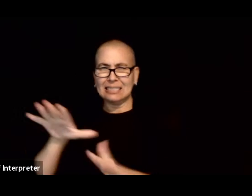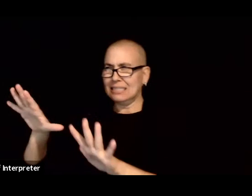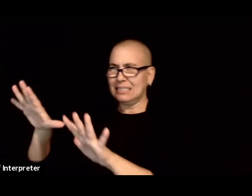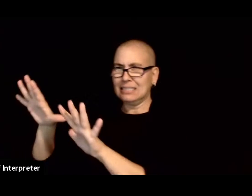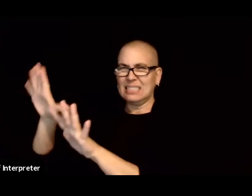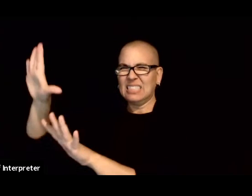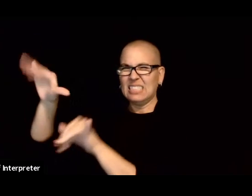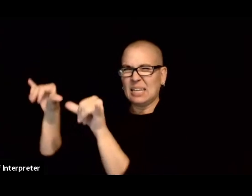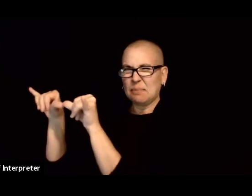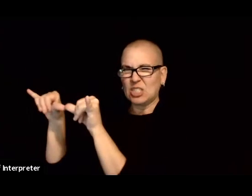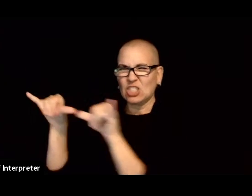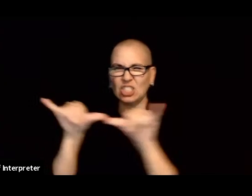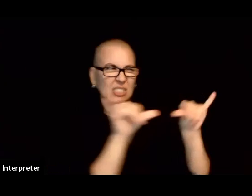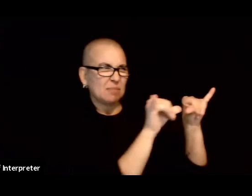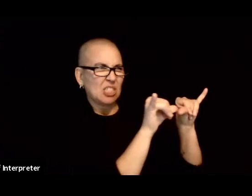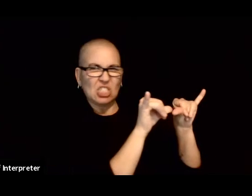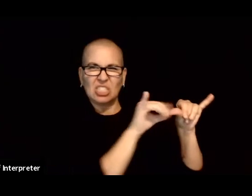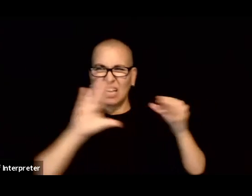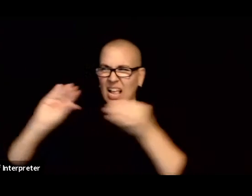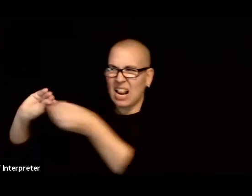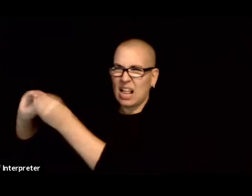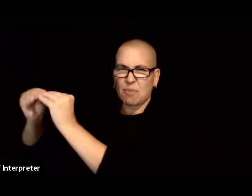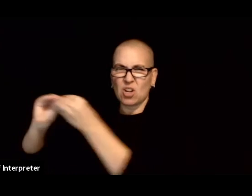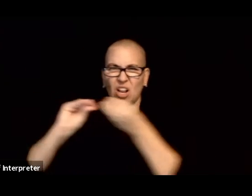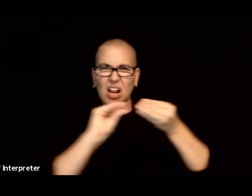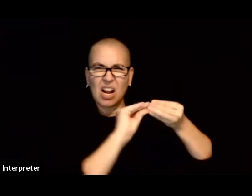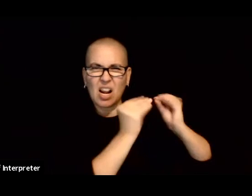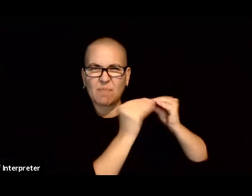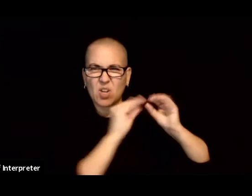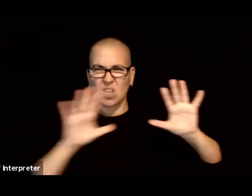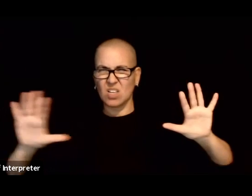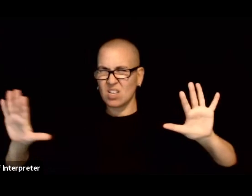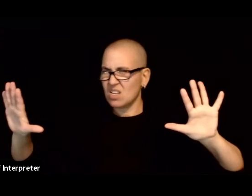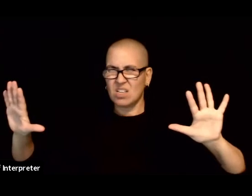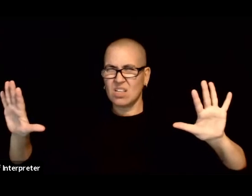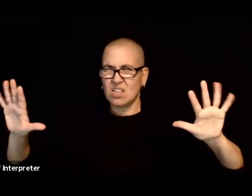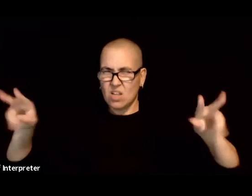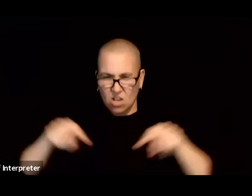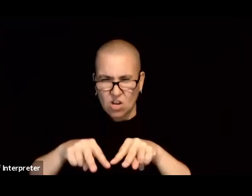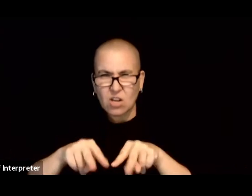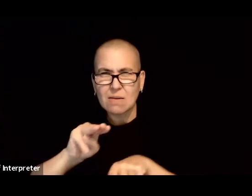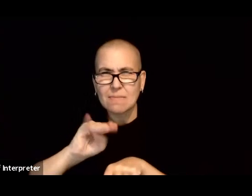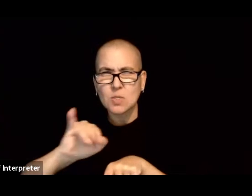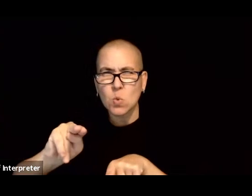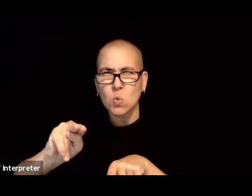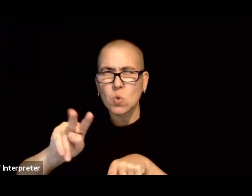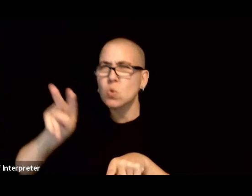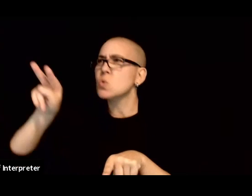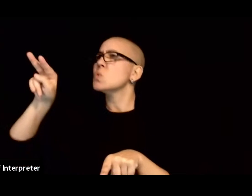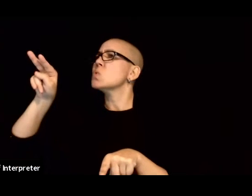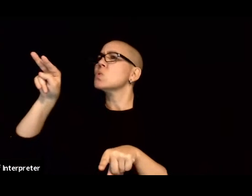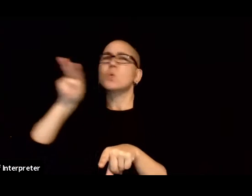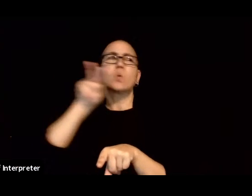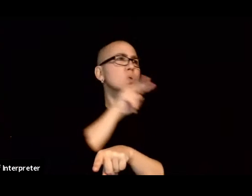important to track and to track together. So it is sort of how do